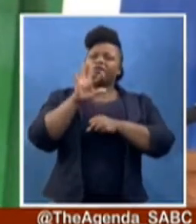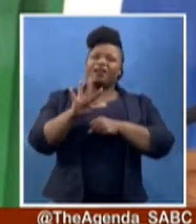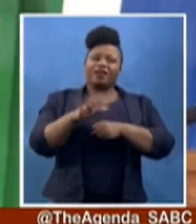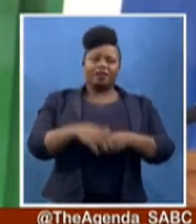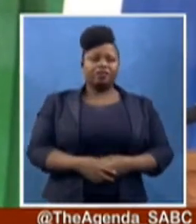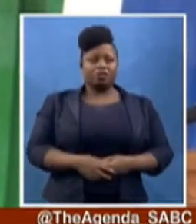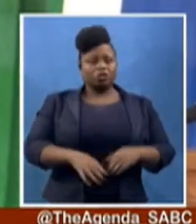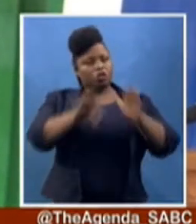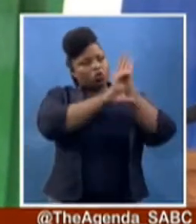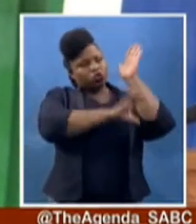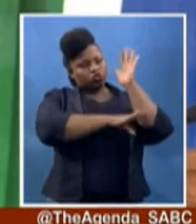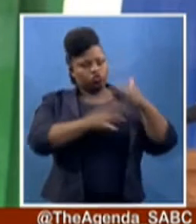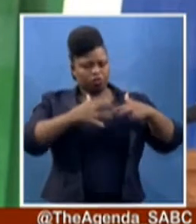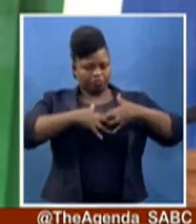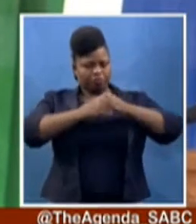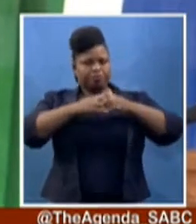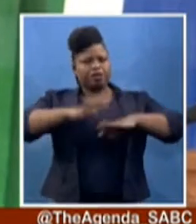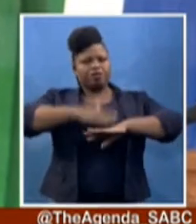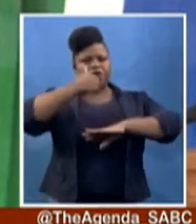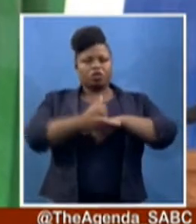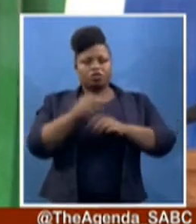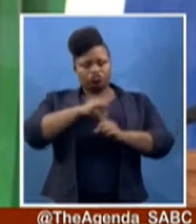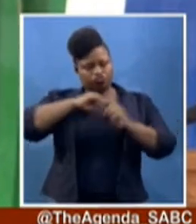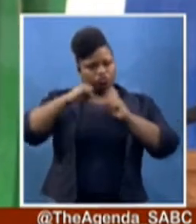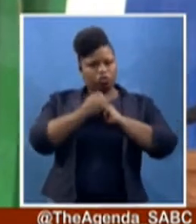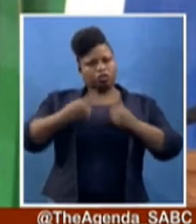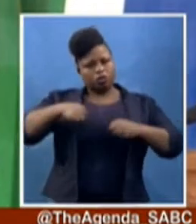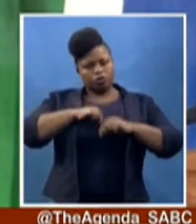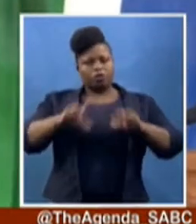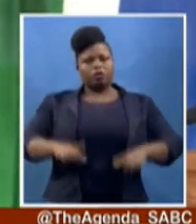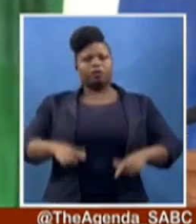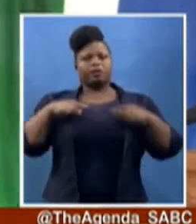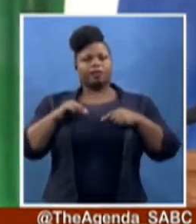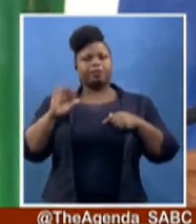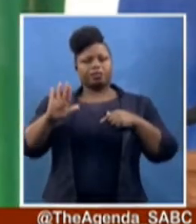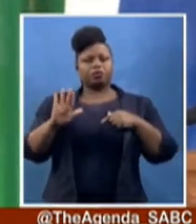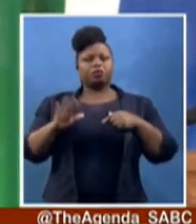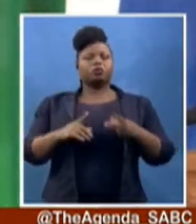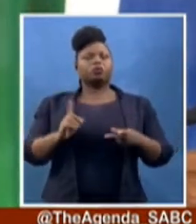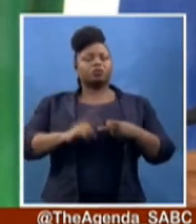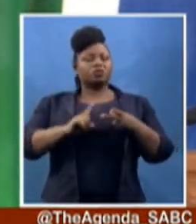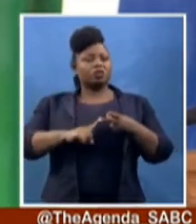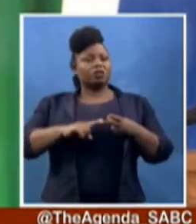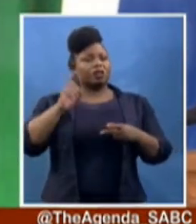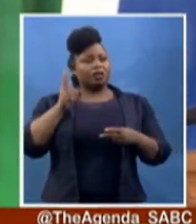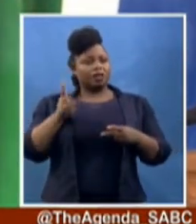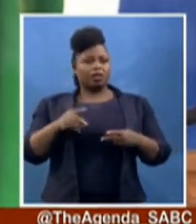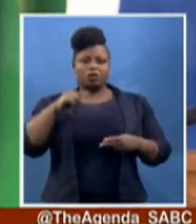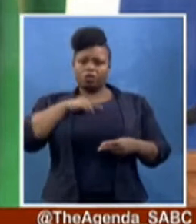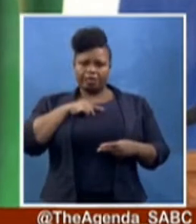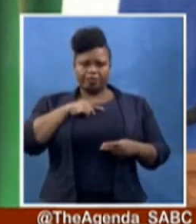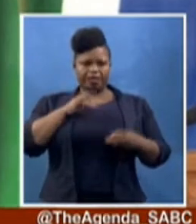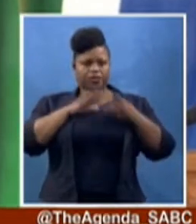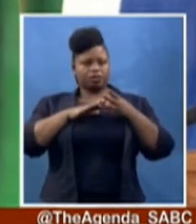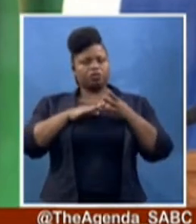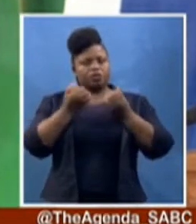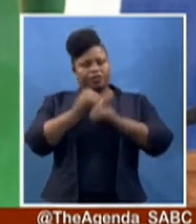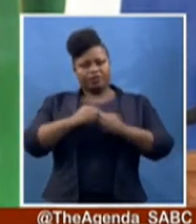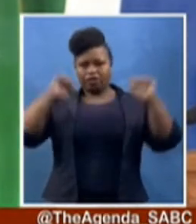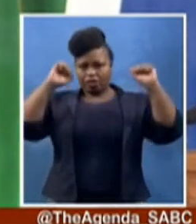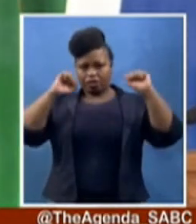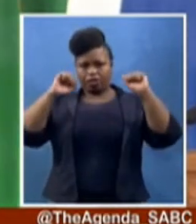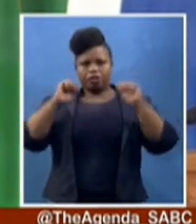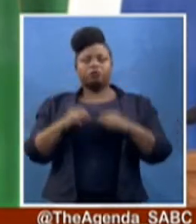we want to be. Our forebears also envisioned a free and democratic South Africa centered on